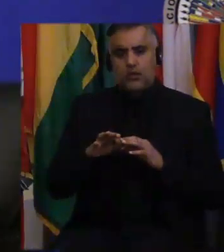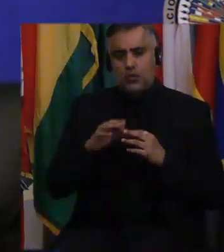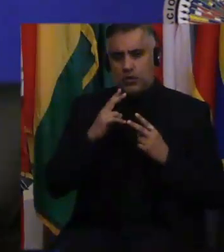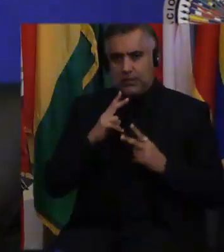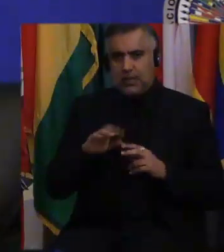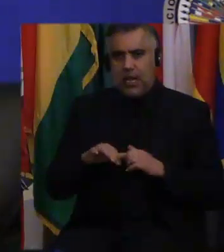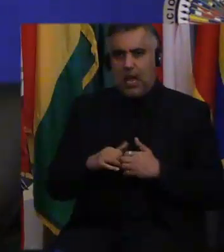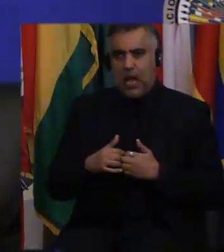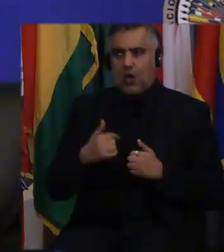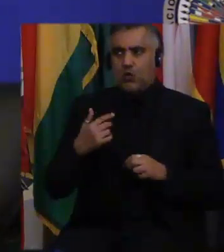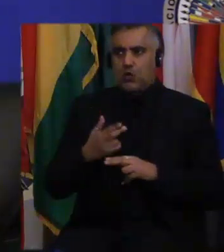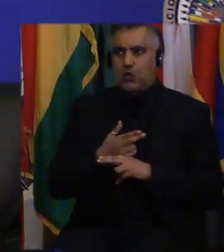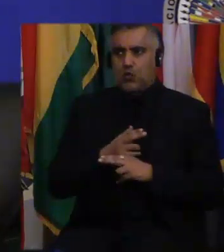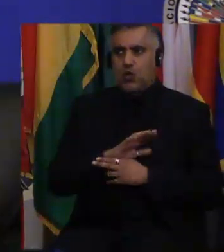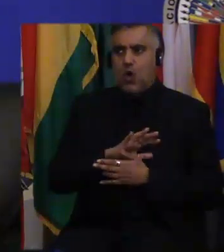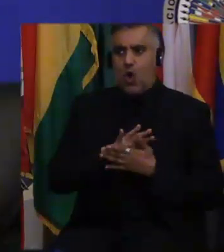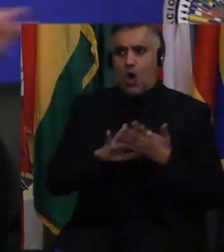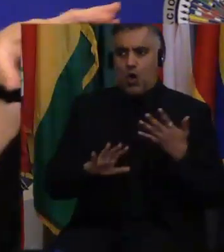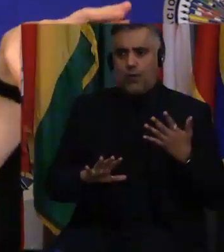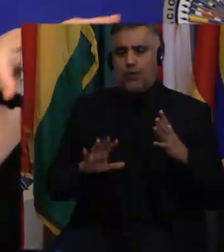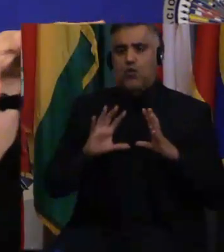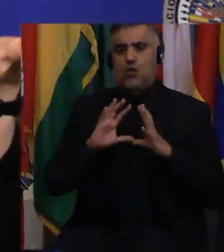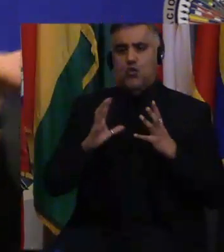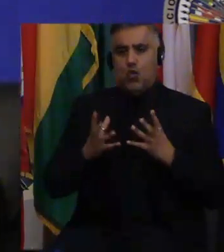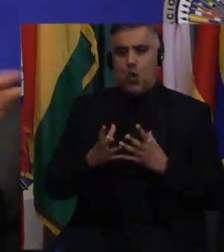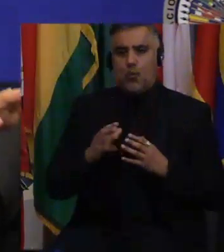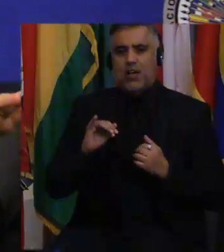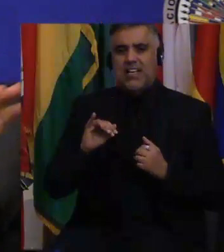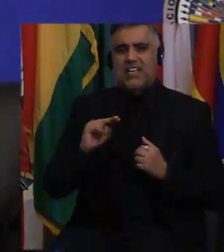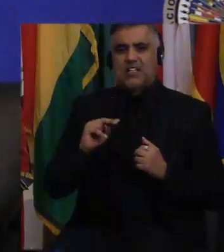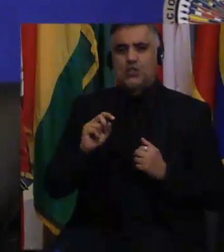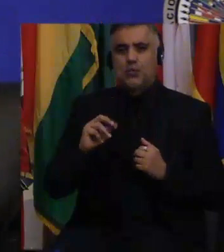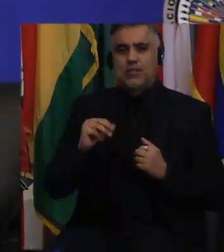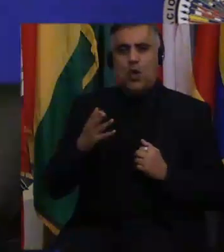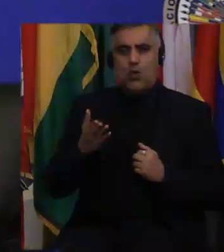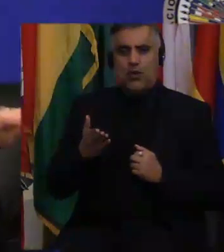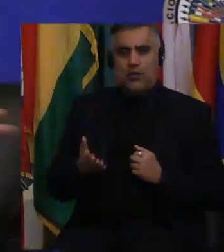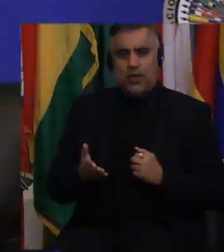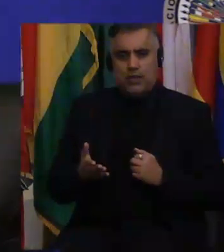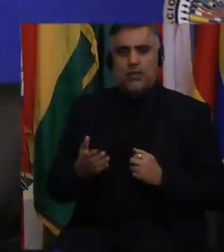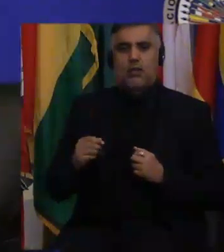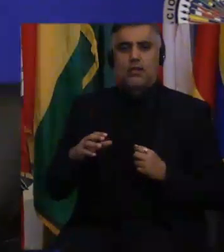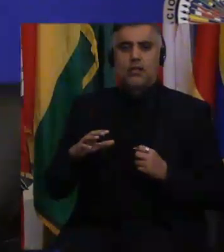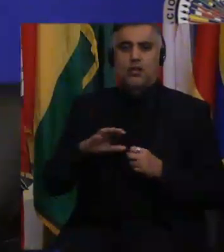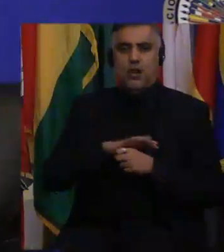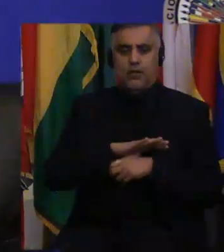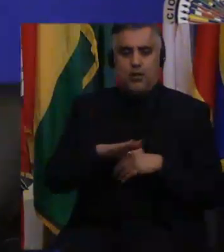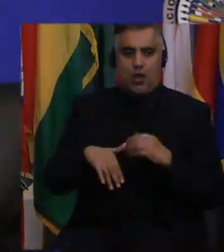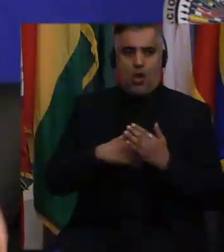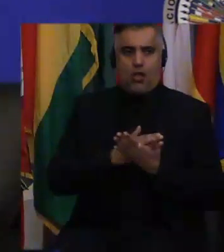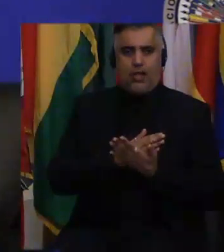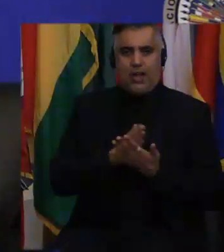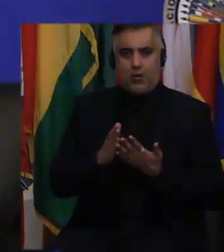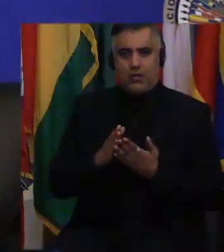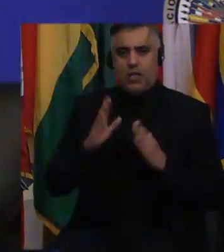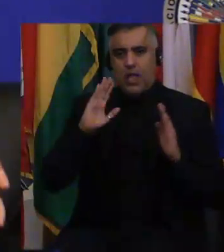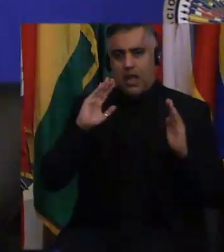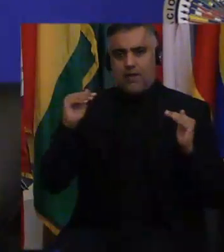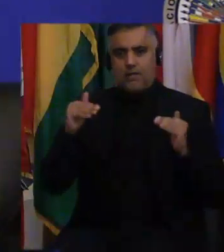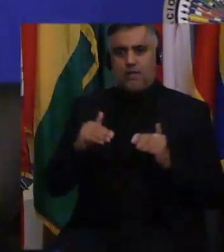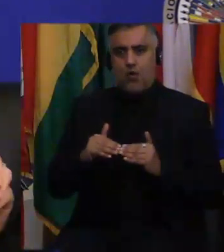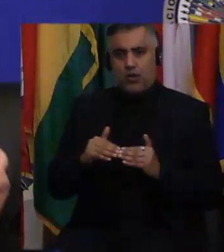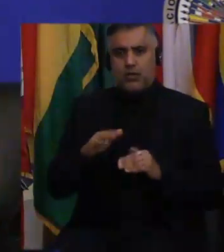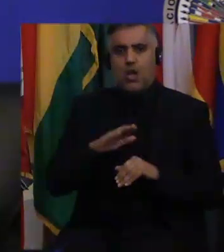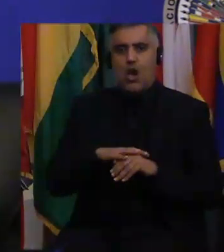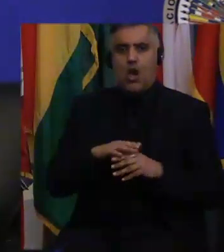see how to use all those global instruments that are already there, that are covering all areas, and focus then